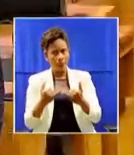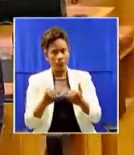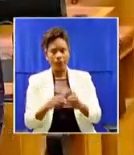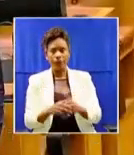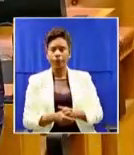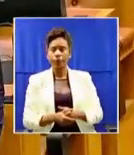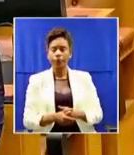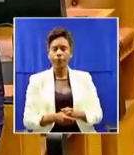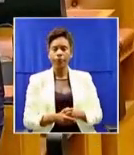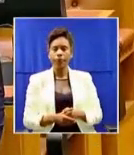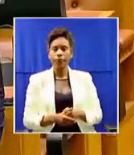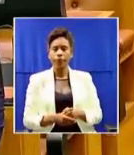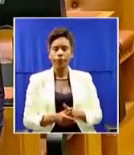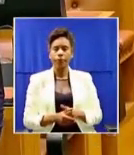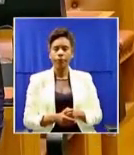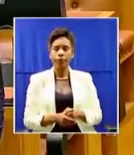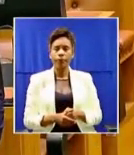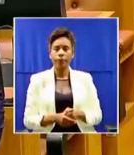Unbelievable.